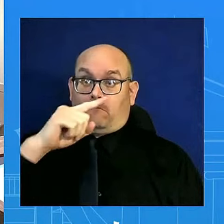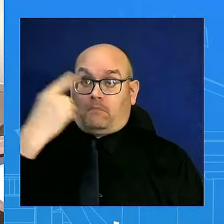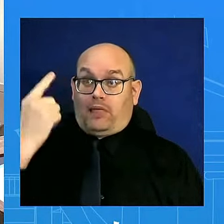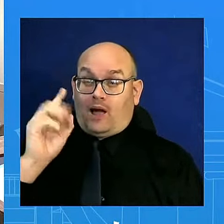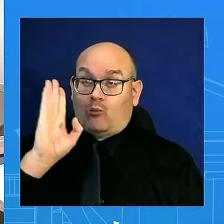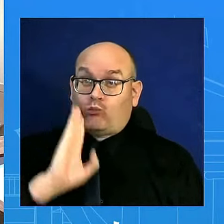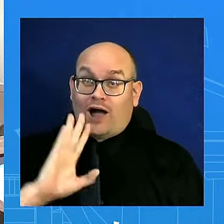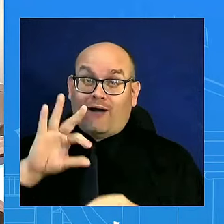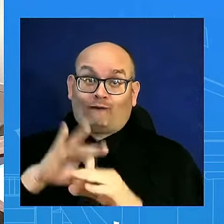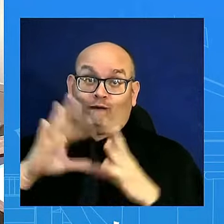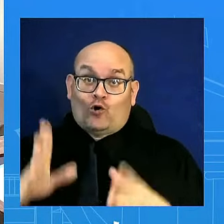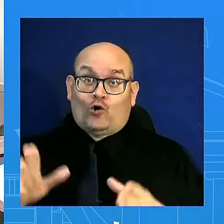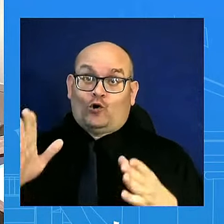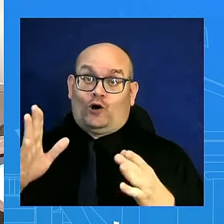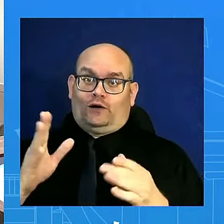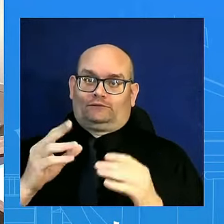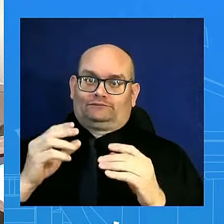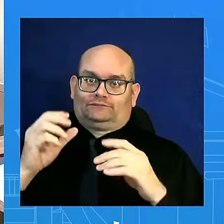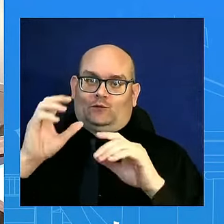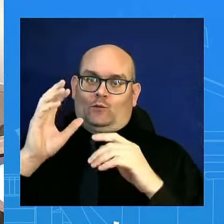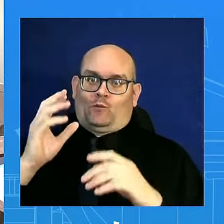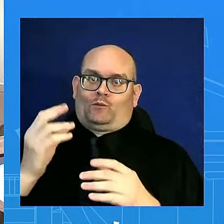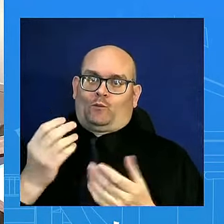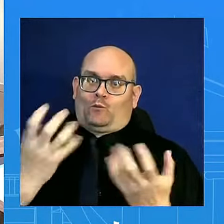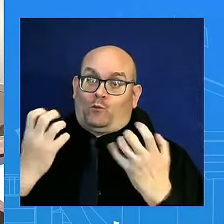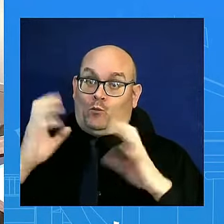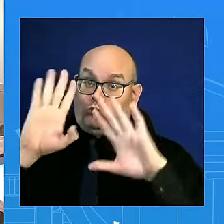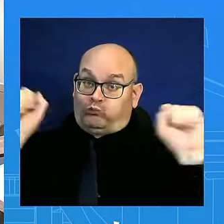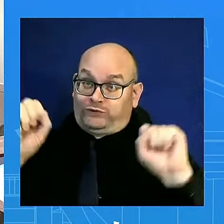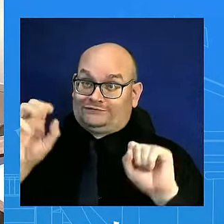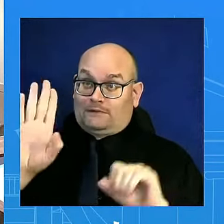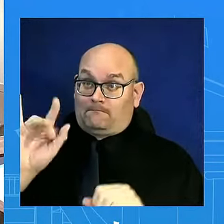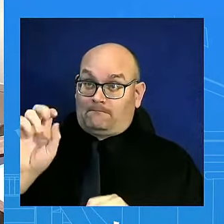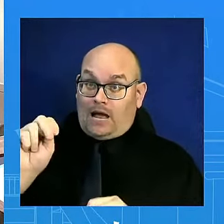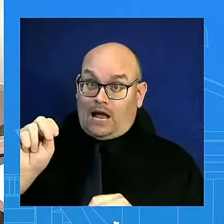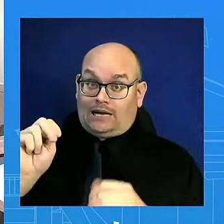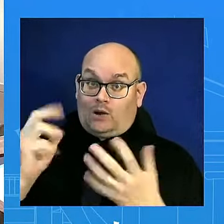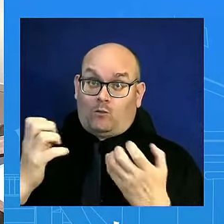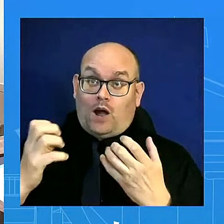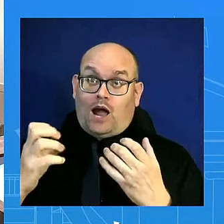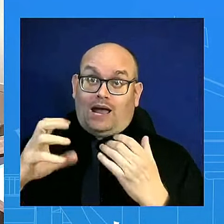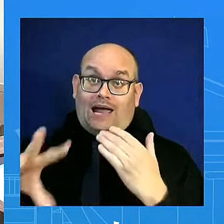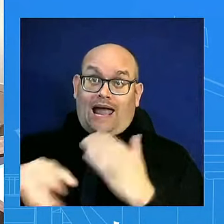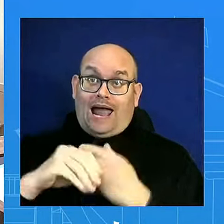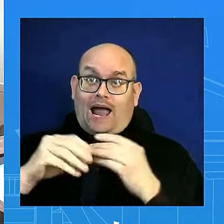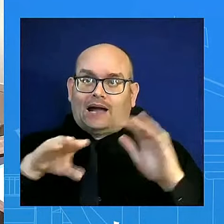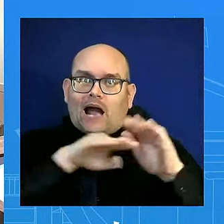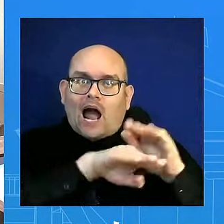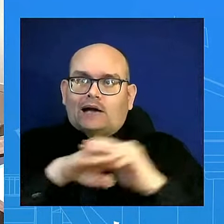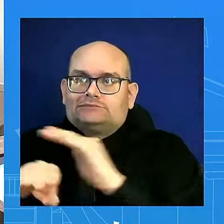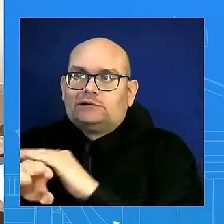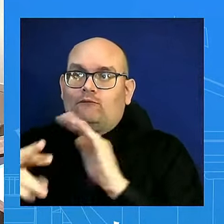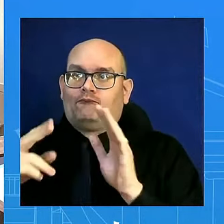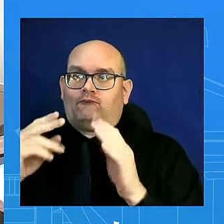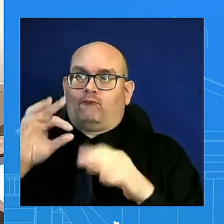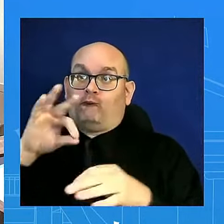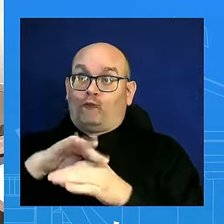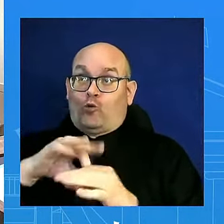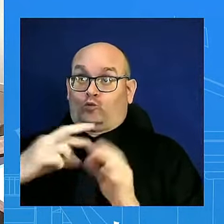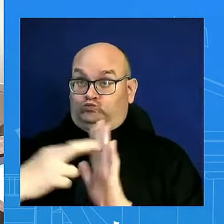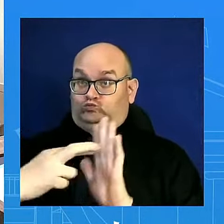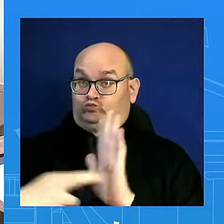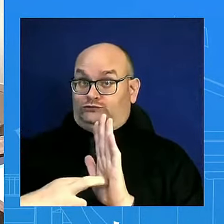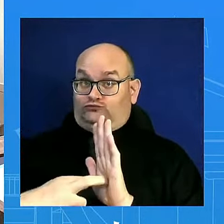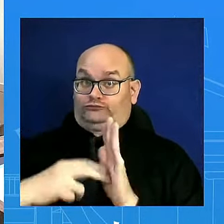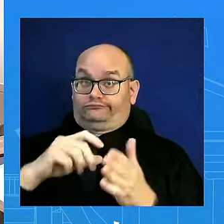executive order on expanding access to voter registration, is there any update the White House can provide to that? And does the president see